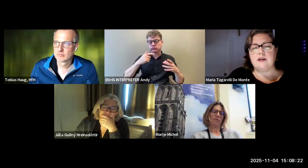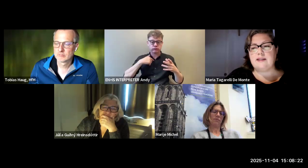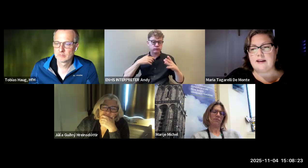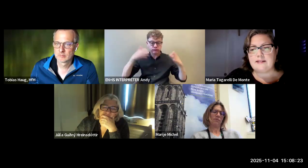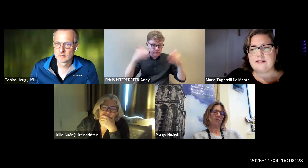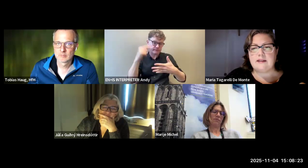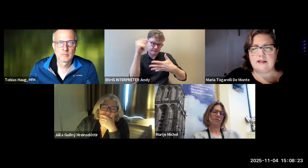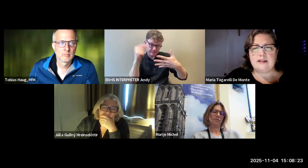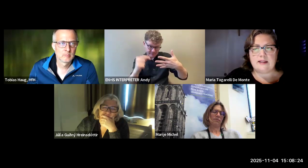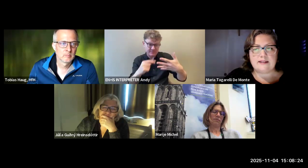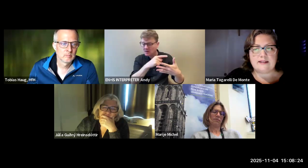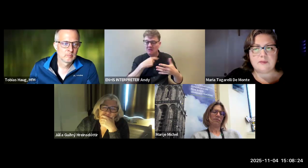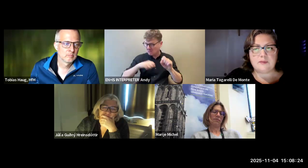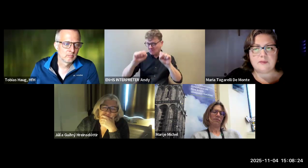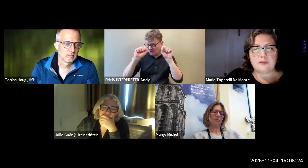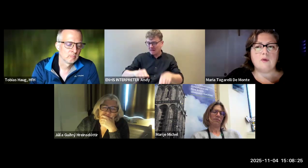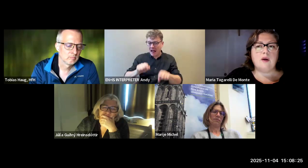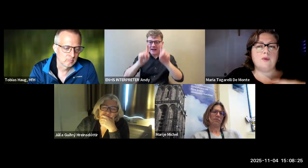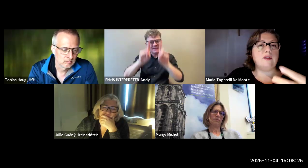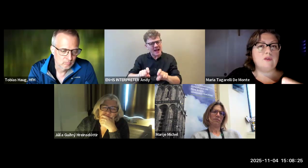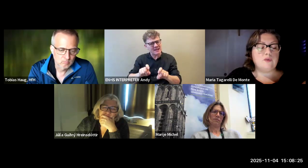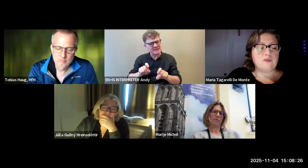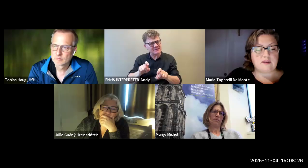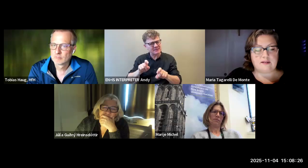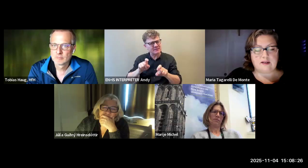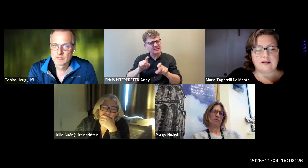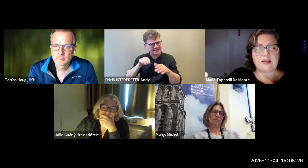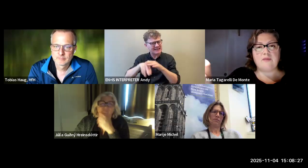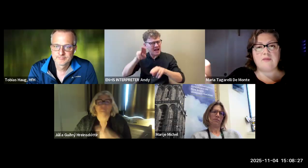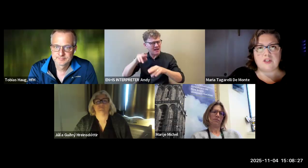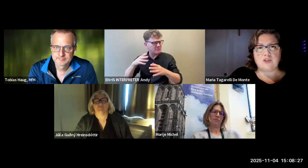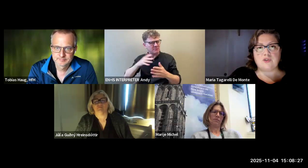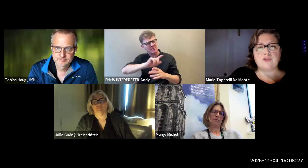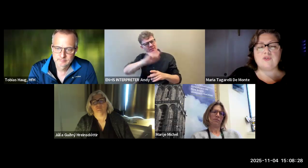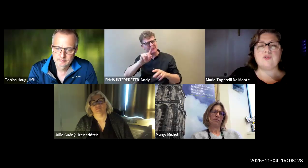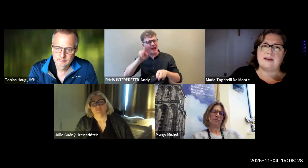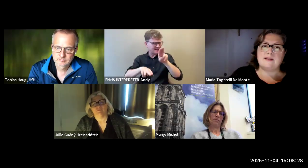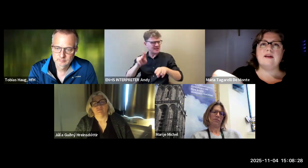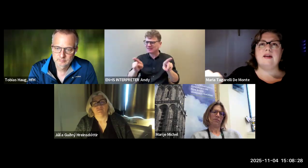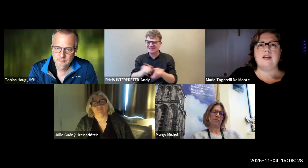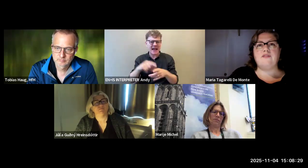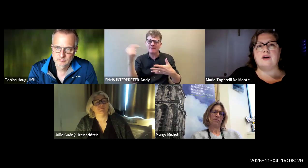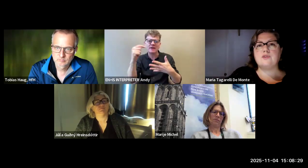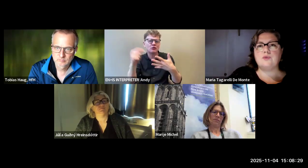be tested in the assessment. So we can use these same features to